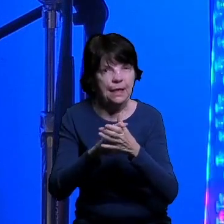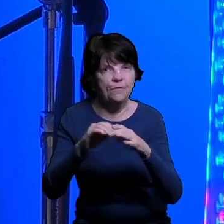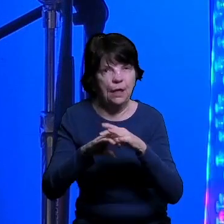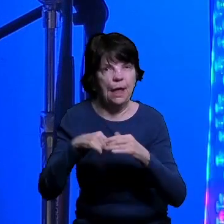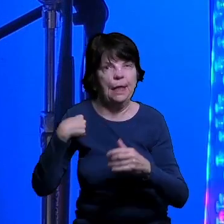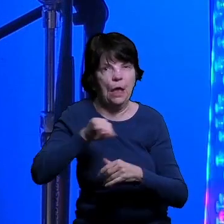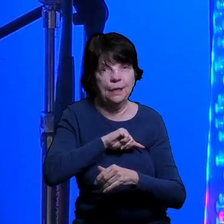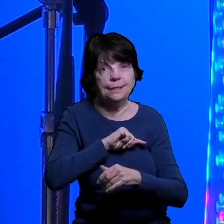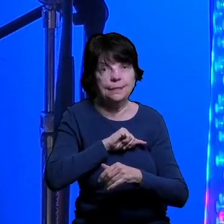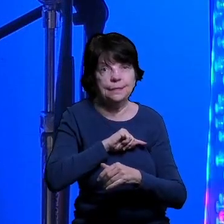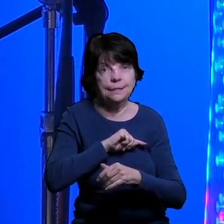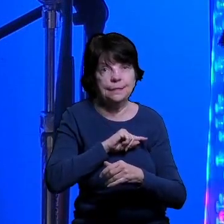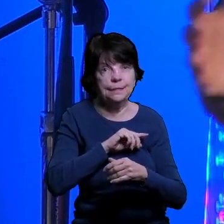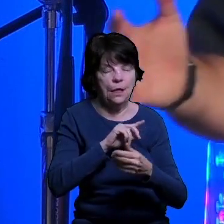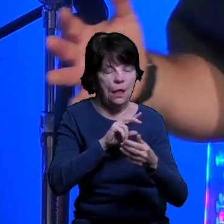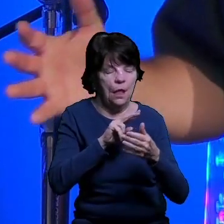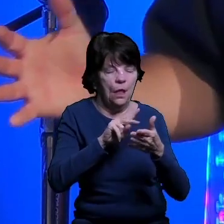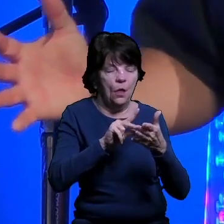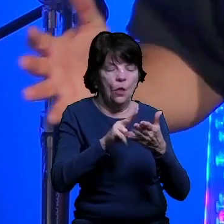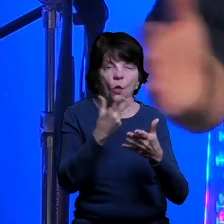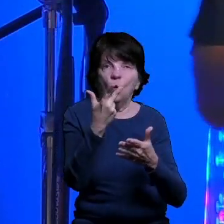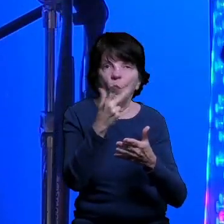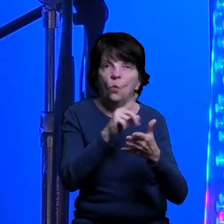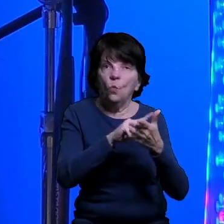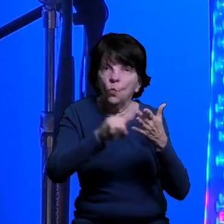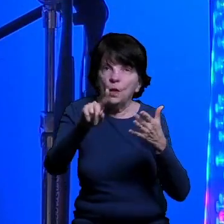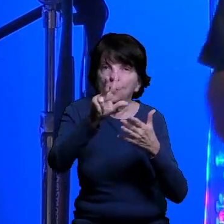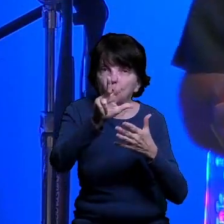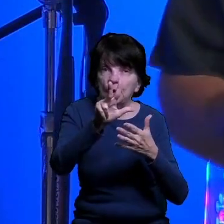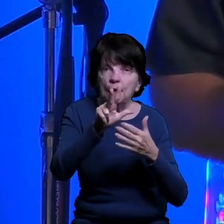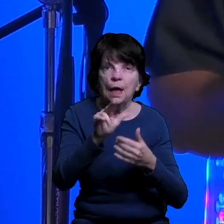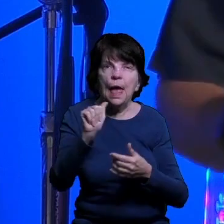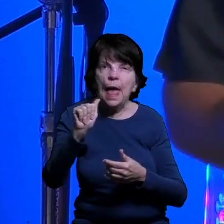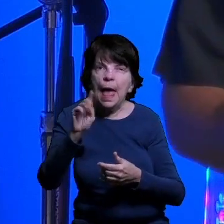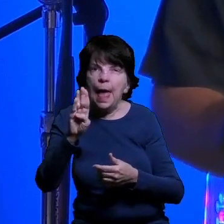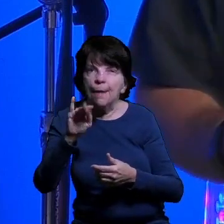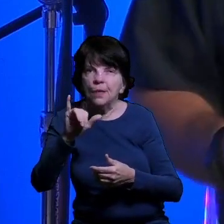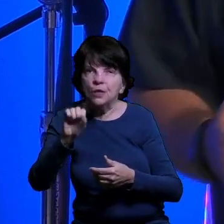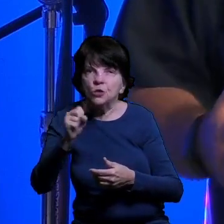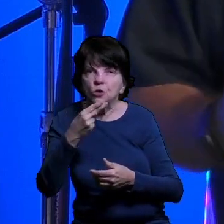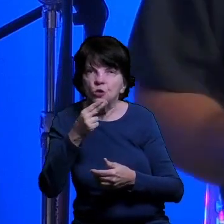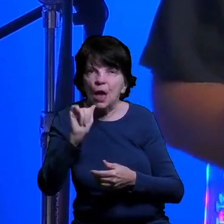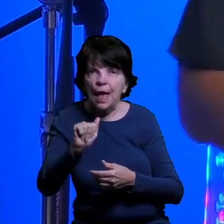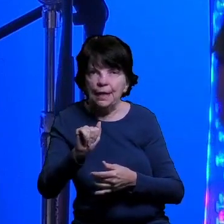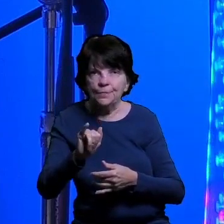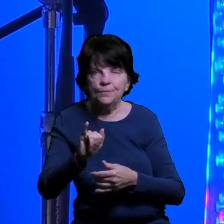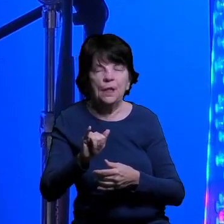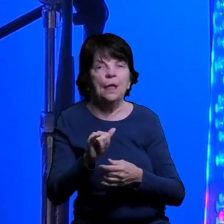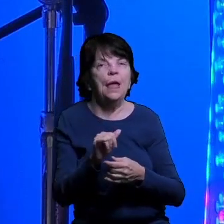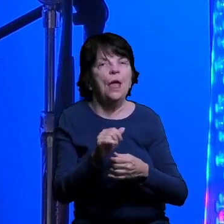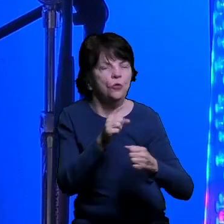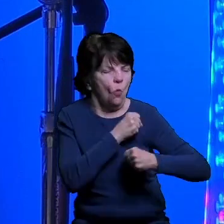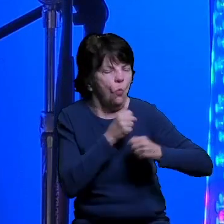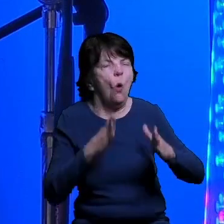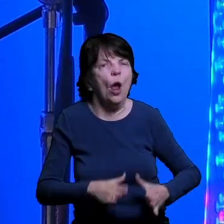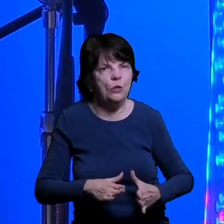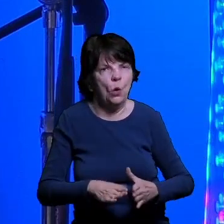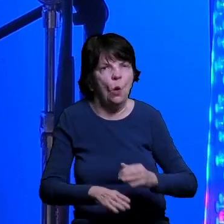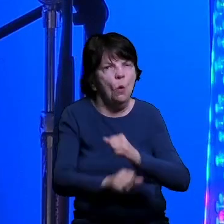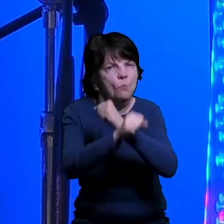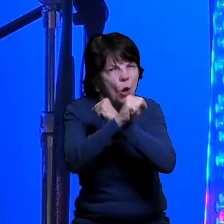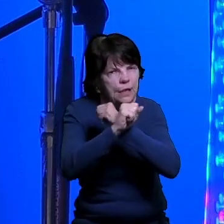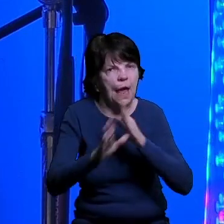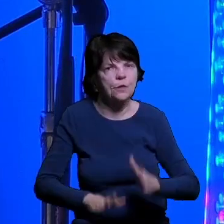Abishai. Abishai, a man who we may not know so much about. He was a warrior. He was one who was a protector of King